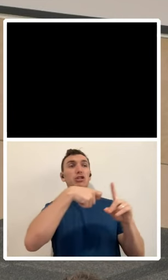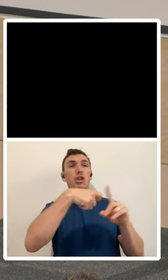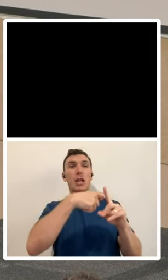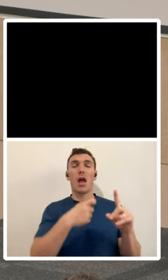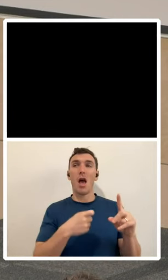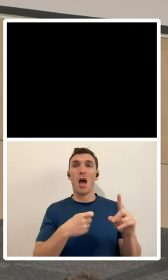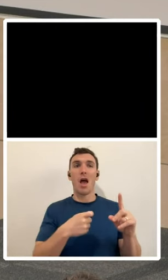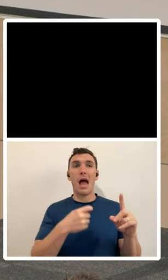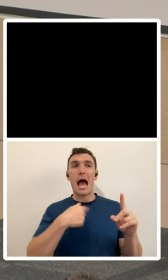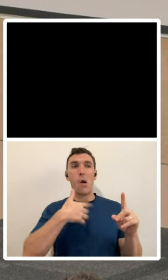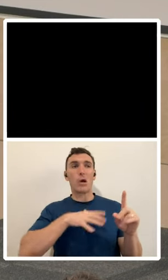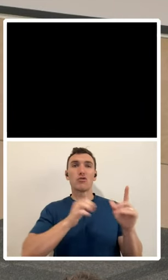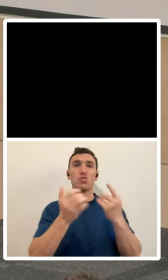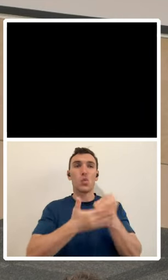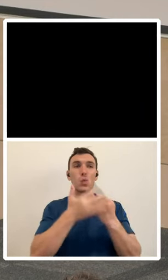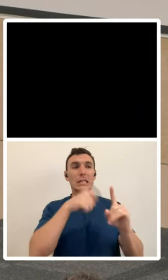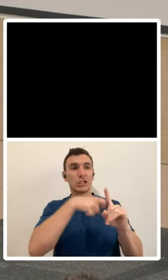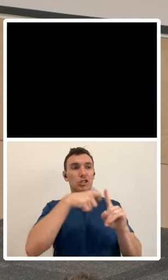yet.